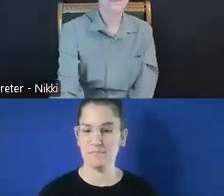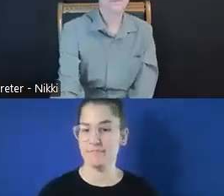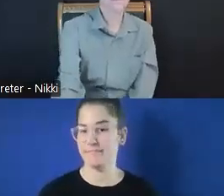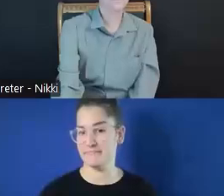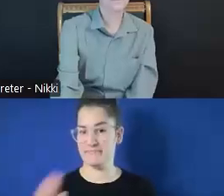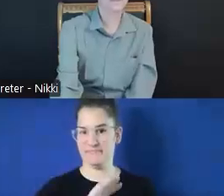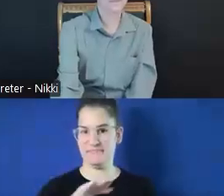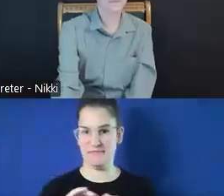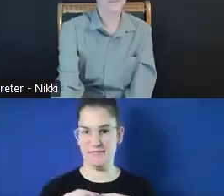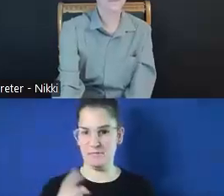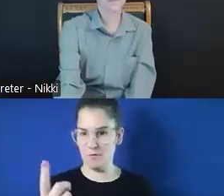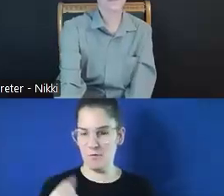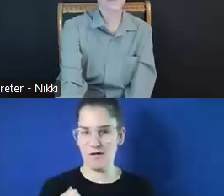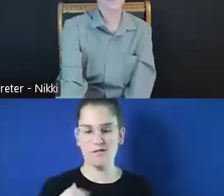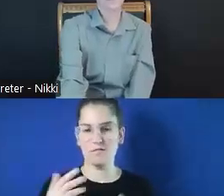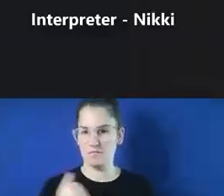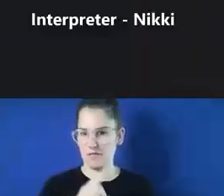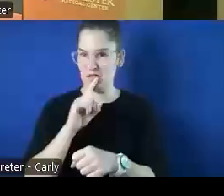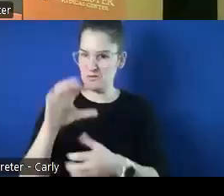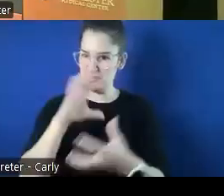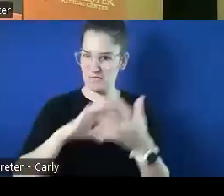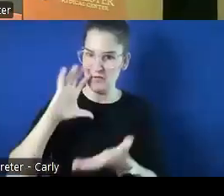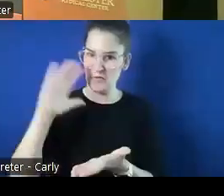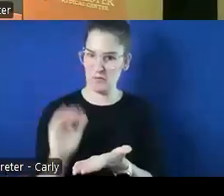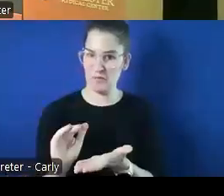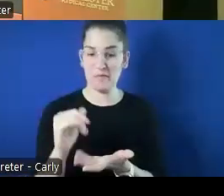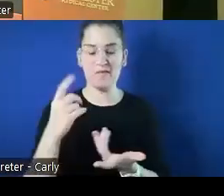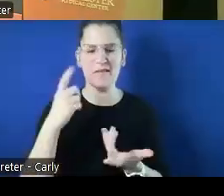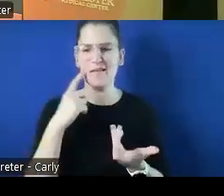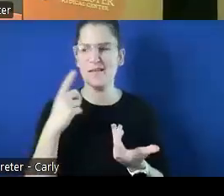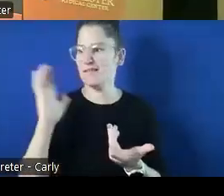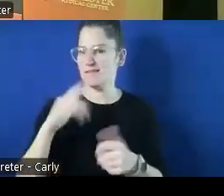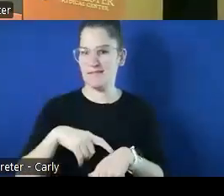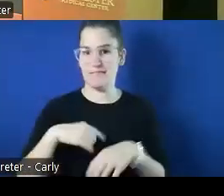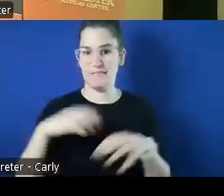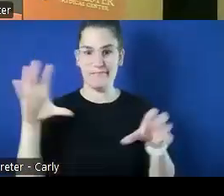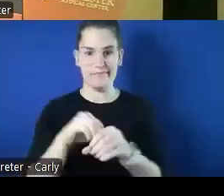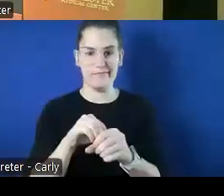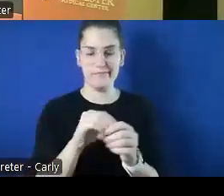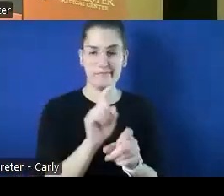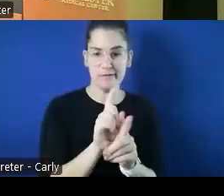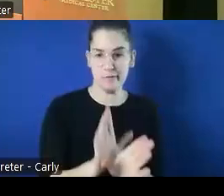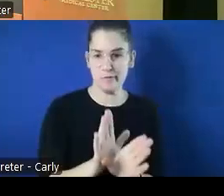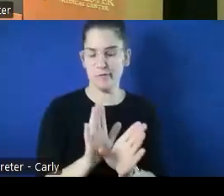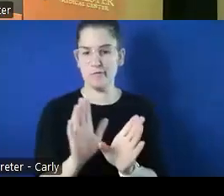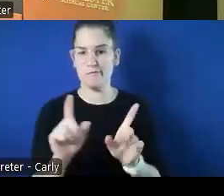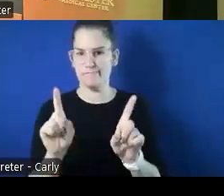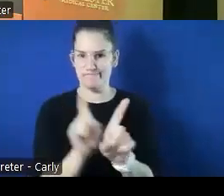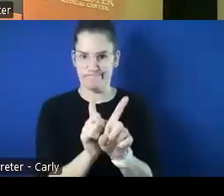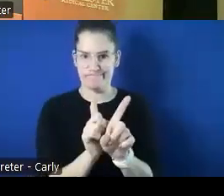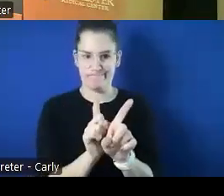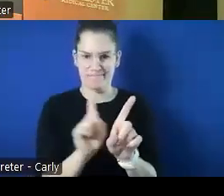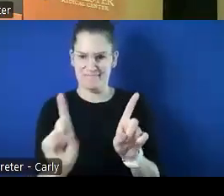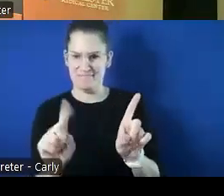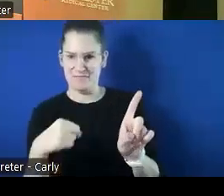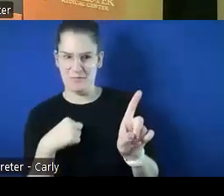about times you were paired with a mentor or mentee in another program, how often did you kind of pause and ask, is it my responsibility to reach